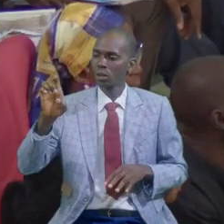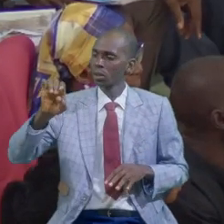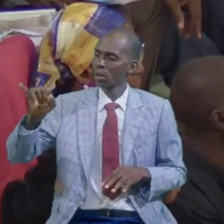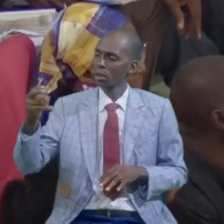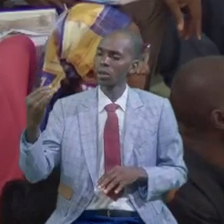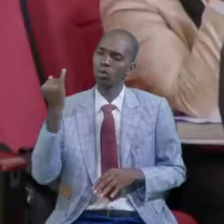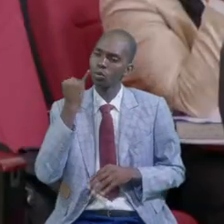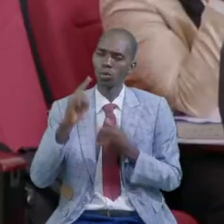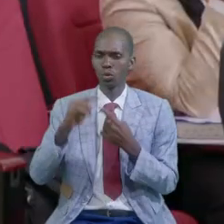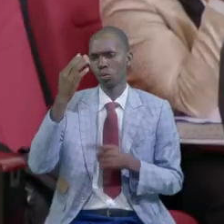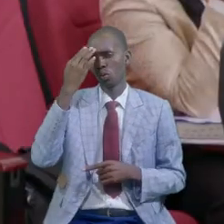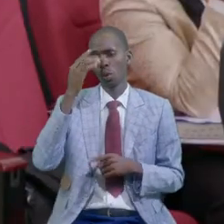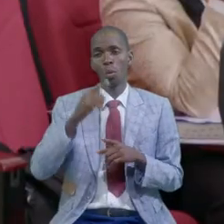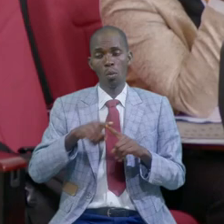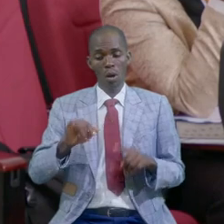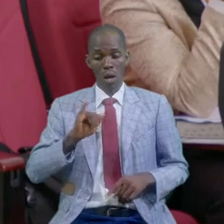I know.